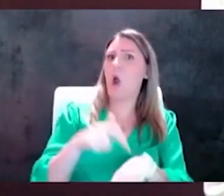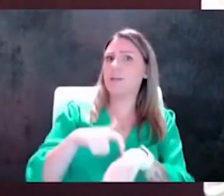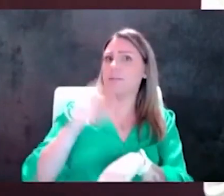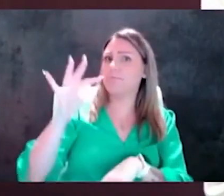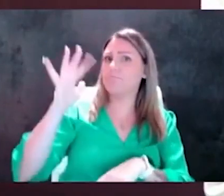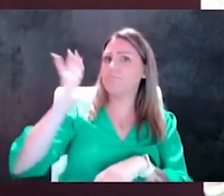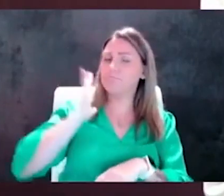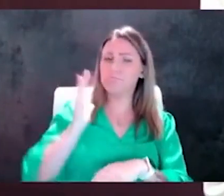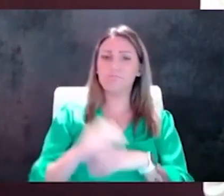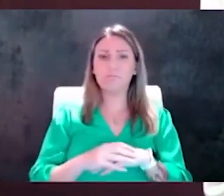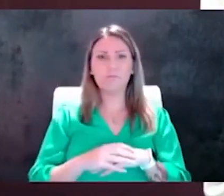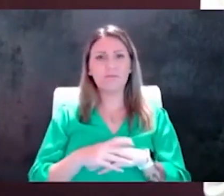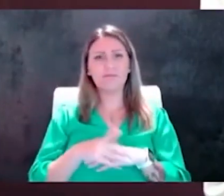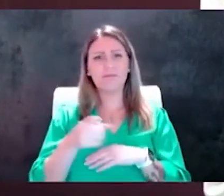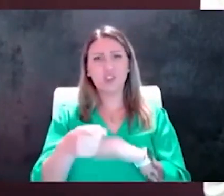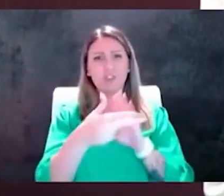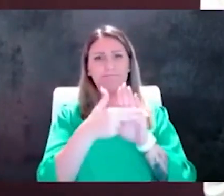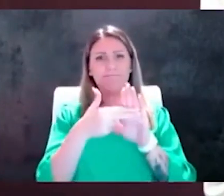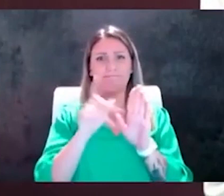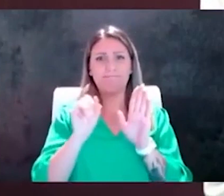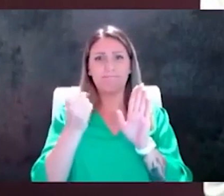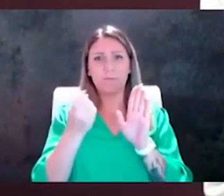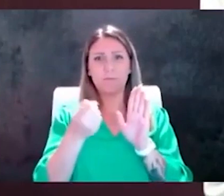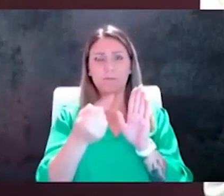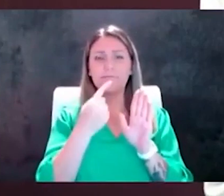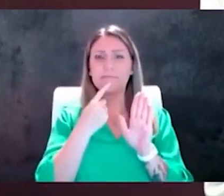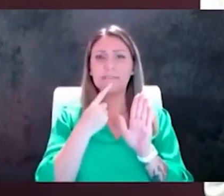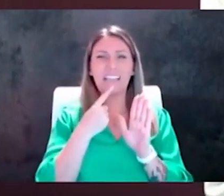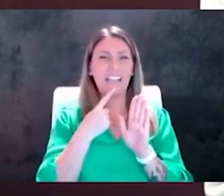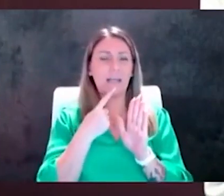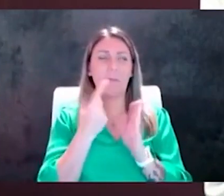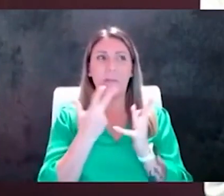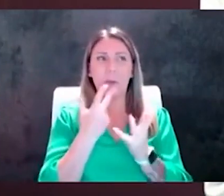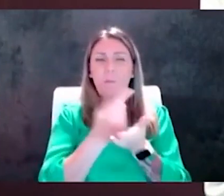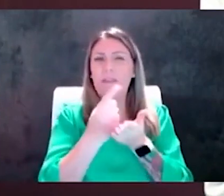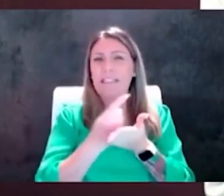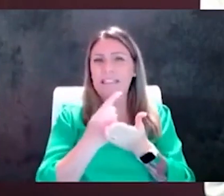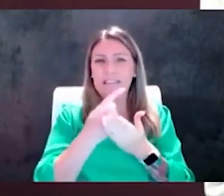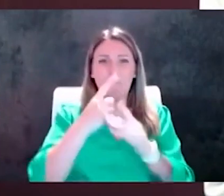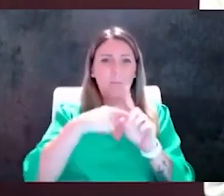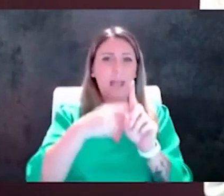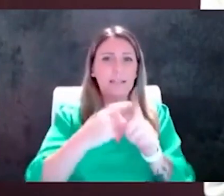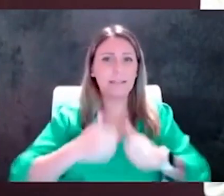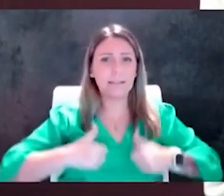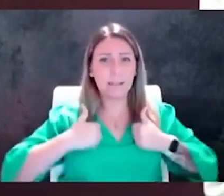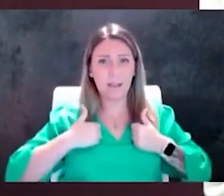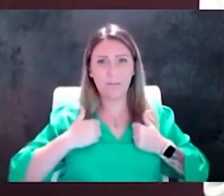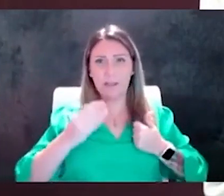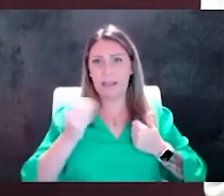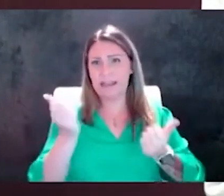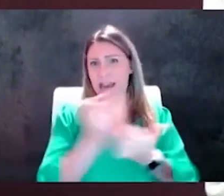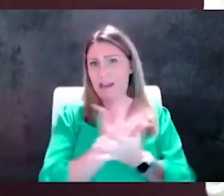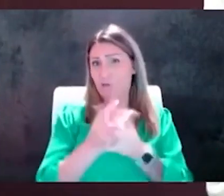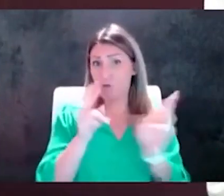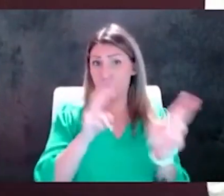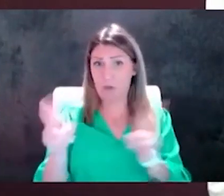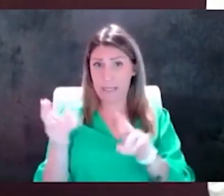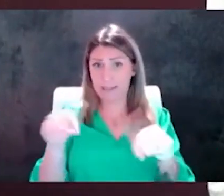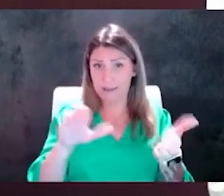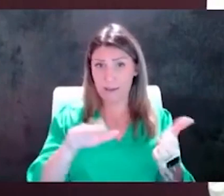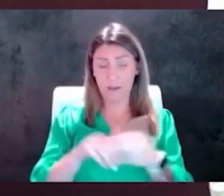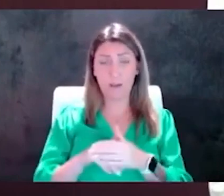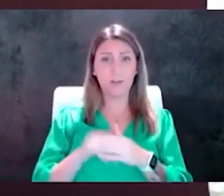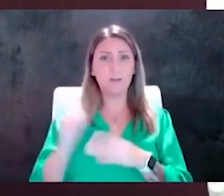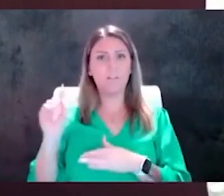a diagnosis, and they told her that she only had weeks to months to live, and she should get her affairs in order. And the first thing you had to do when